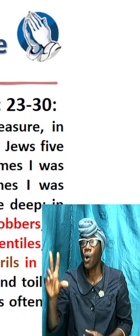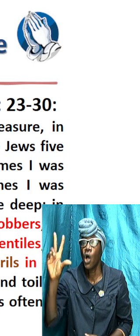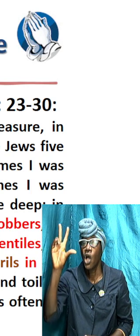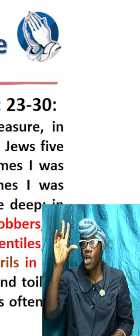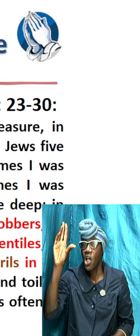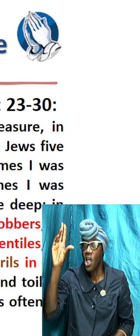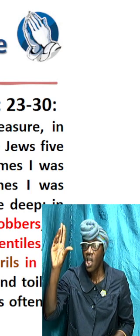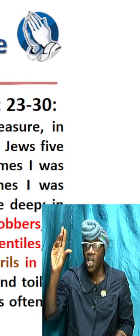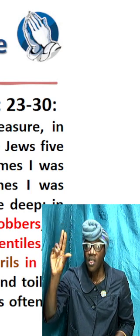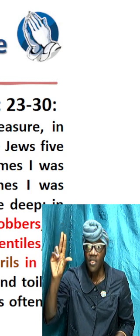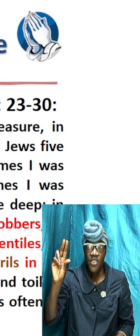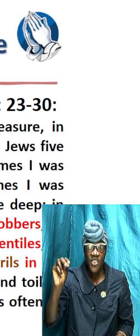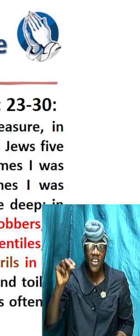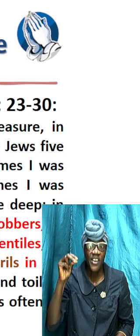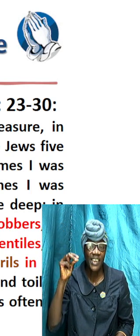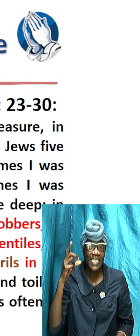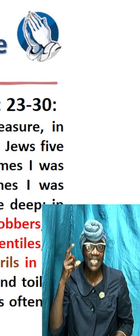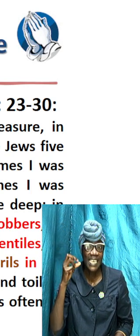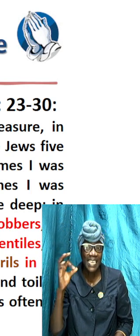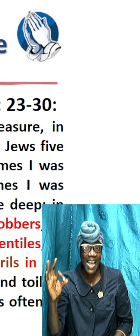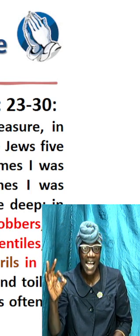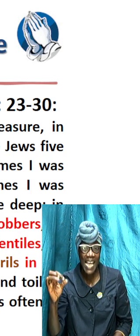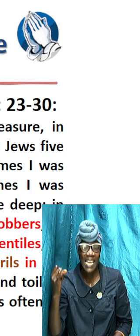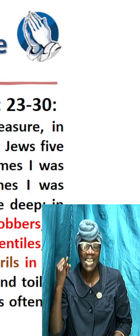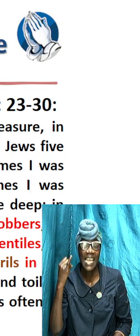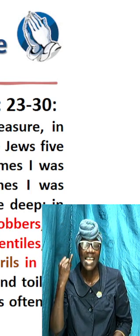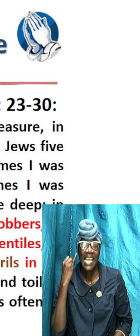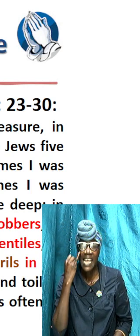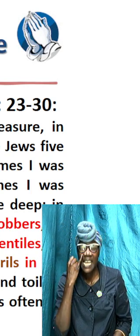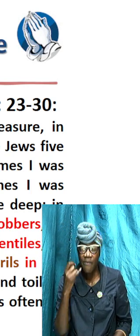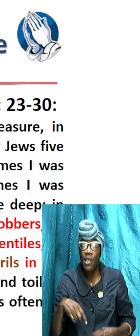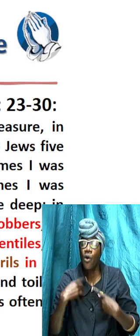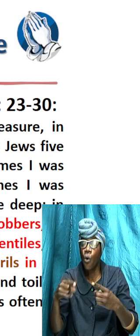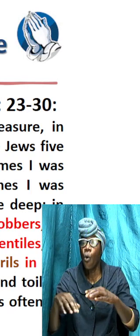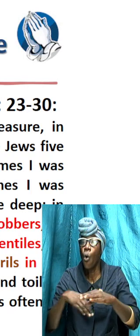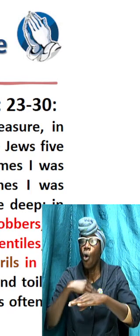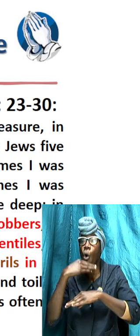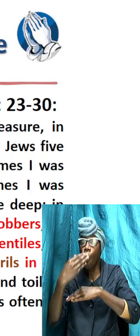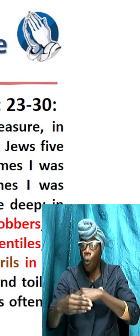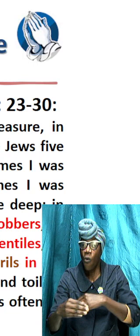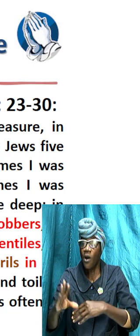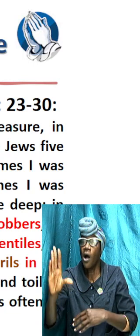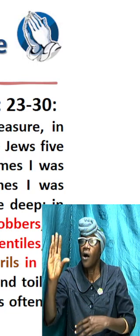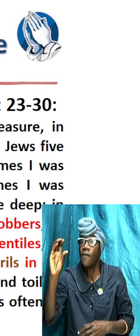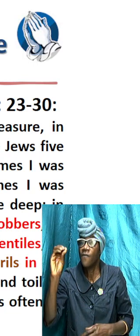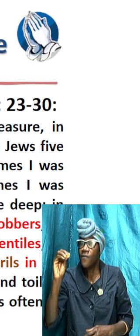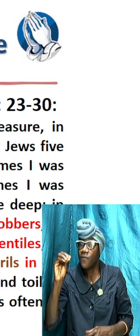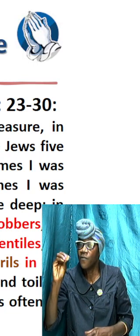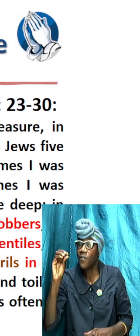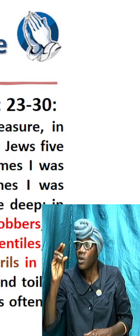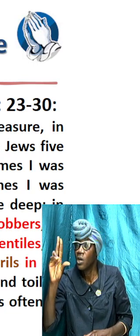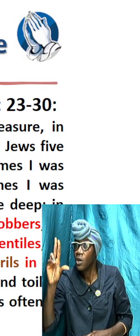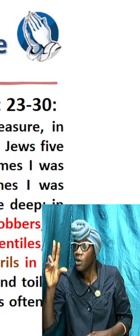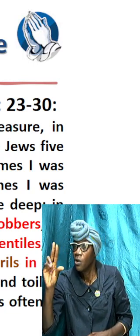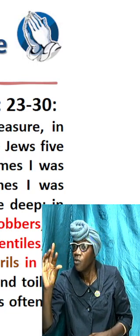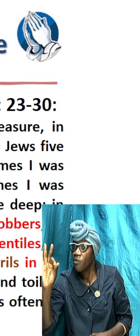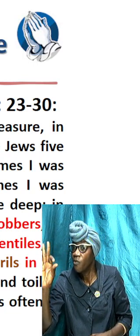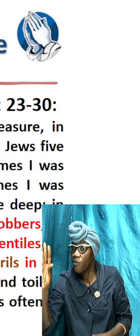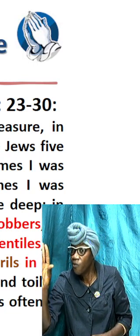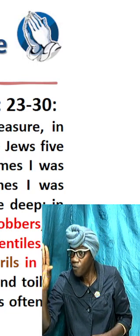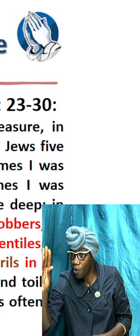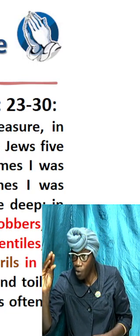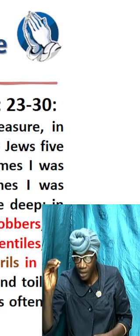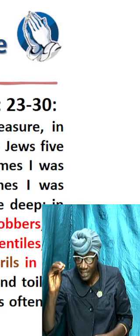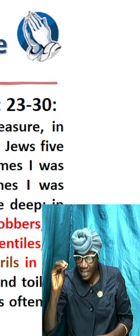they give you 39 is because if they go over 40, amen, they could have been charged for it. It was the Romans